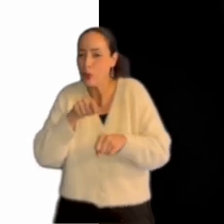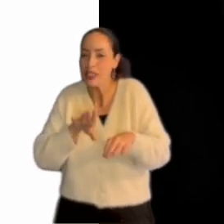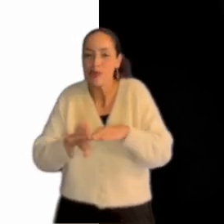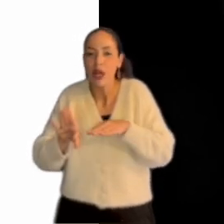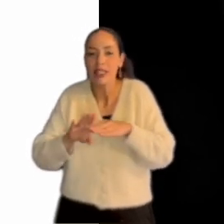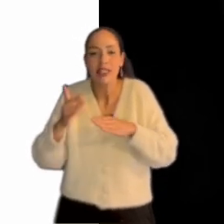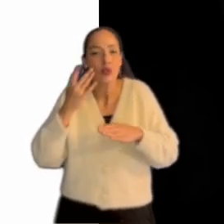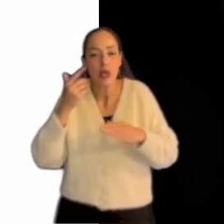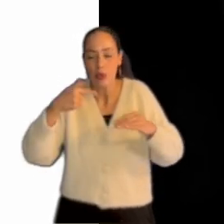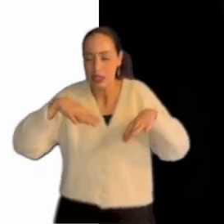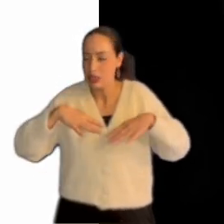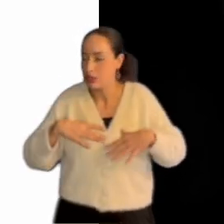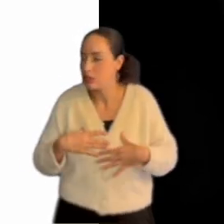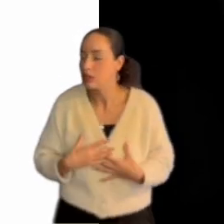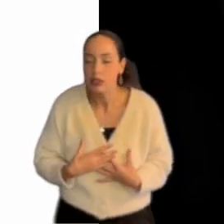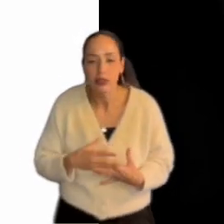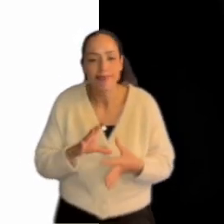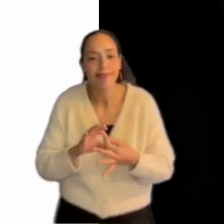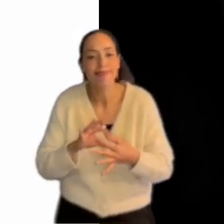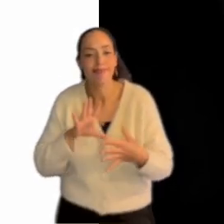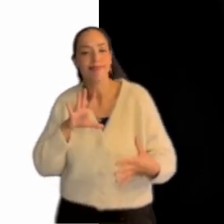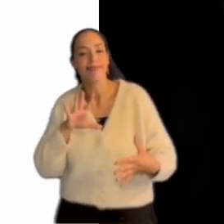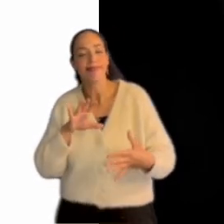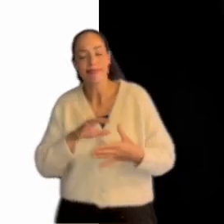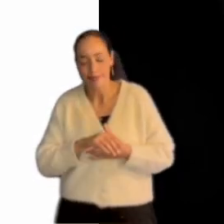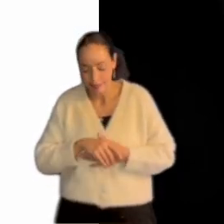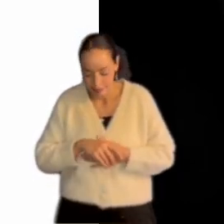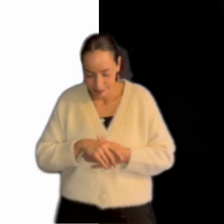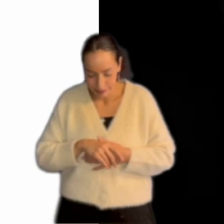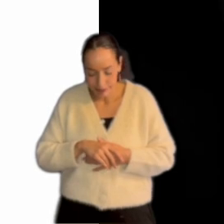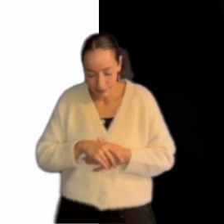whole hearts if they do not have the time and space to mend and refill.